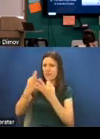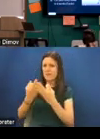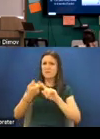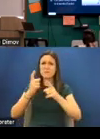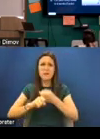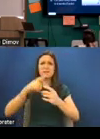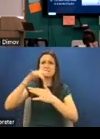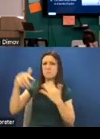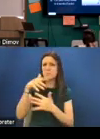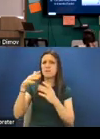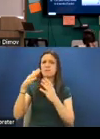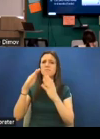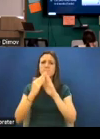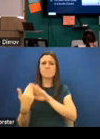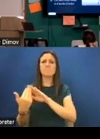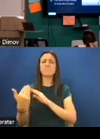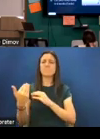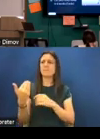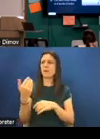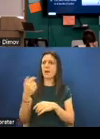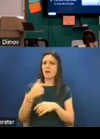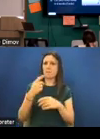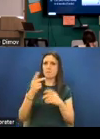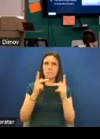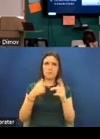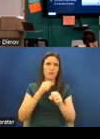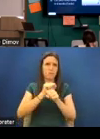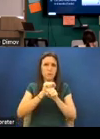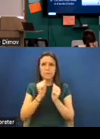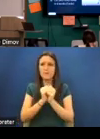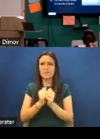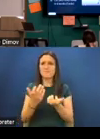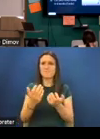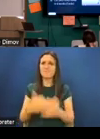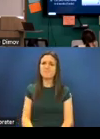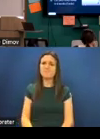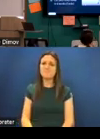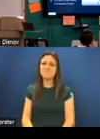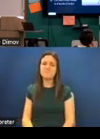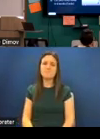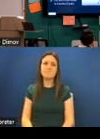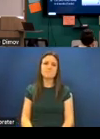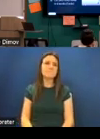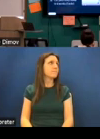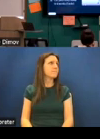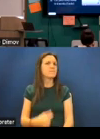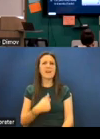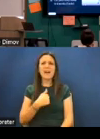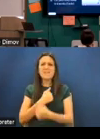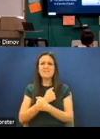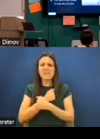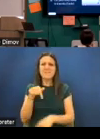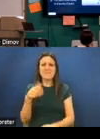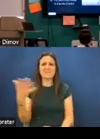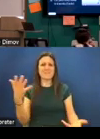community and the people that I work with and spend my time with. Good. Love this.